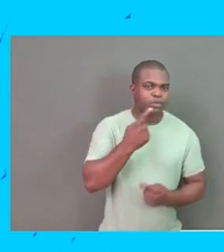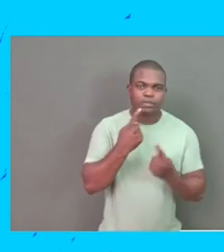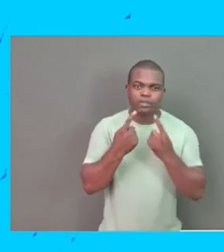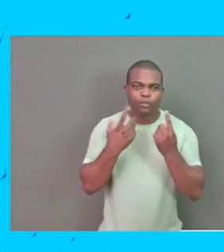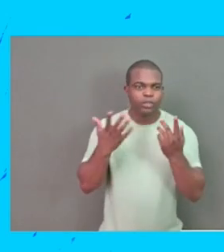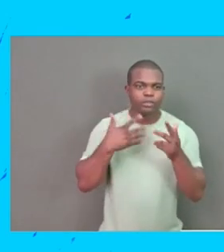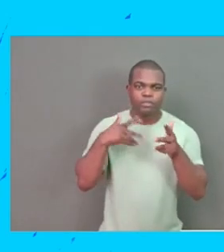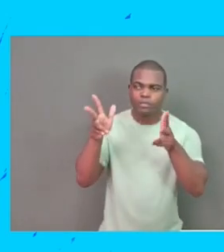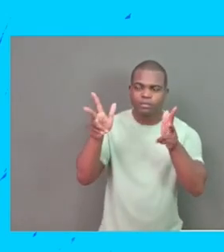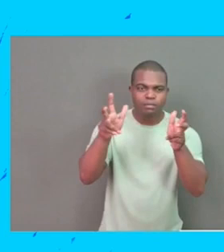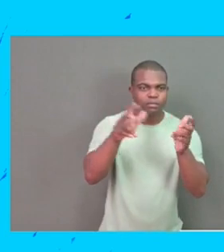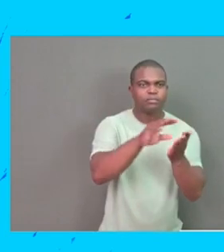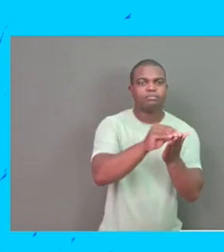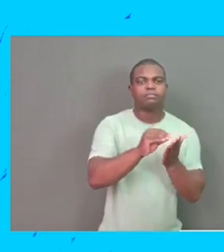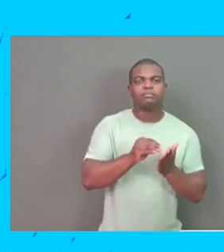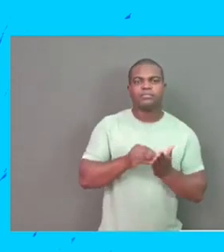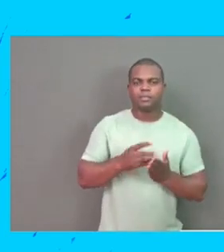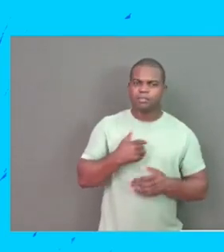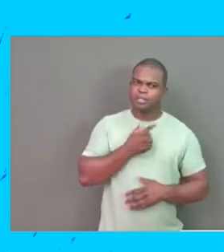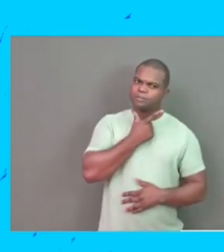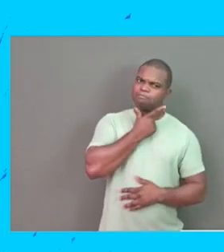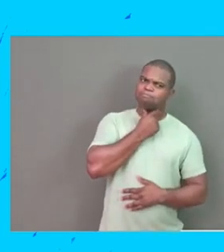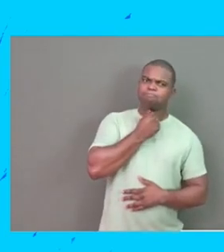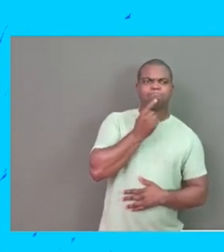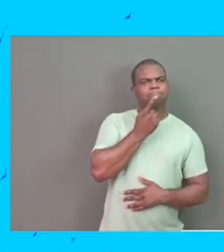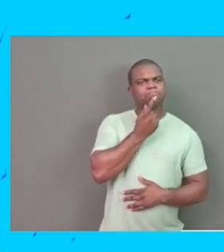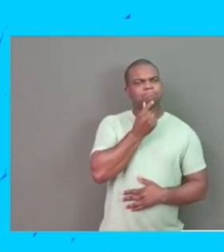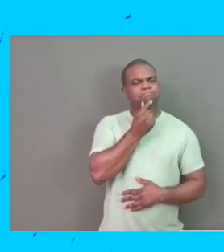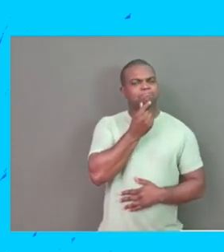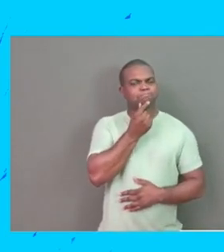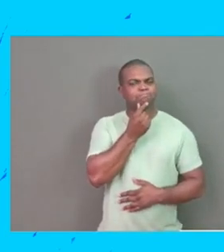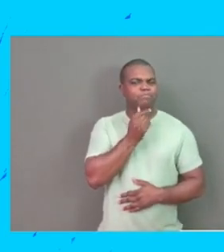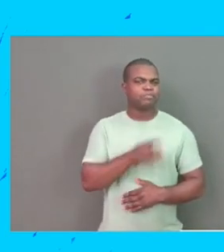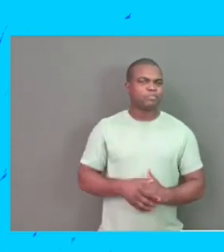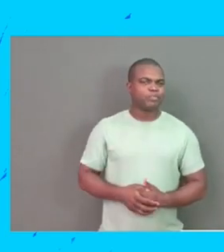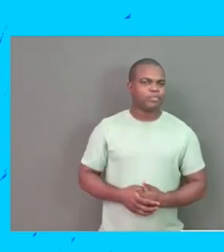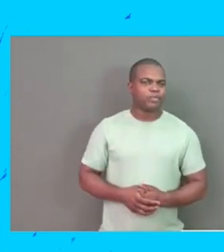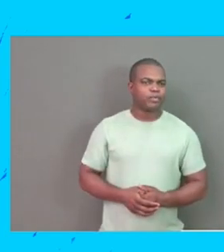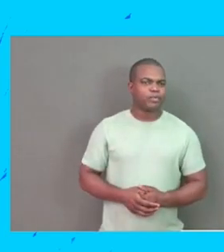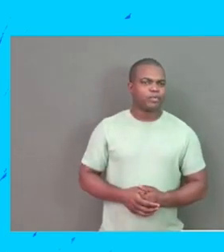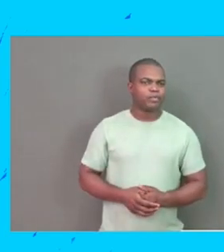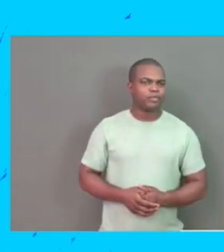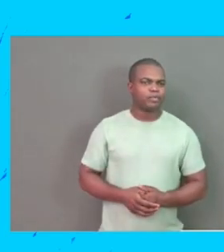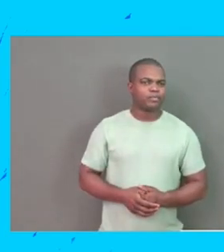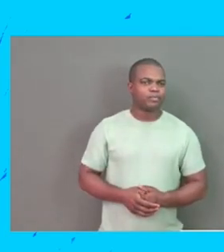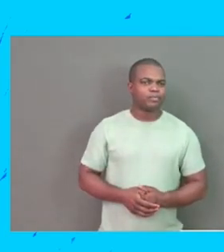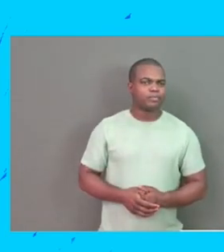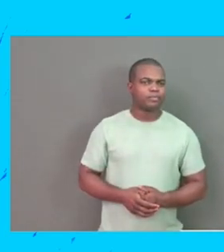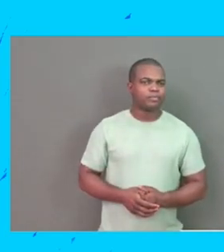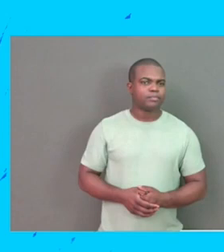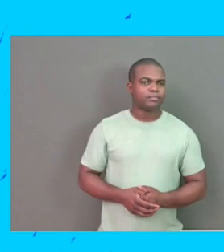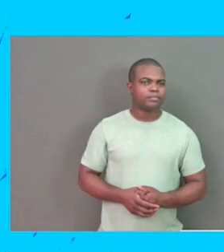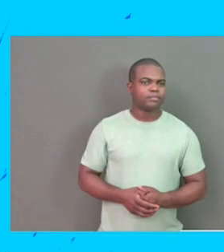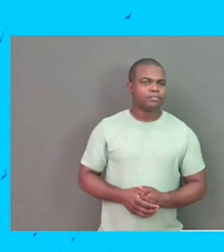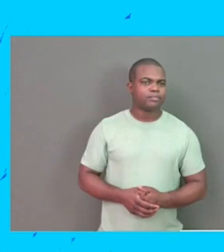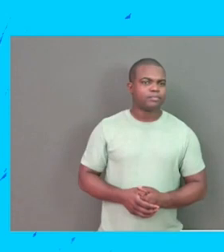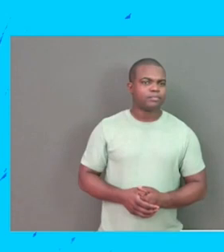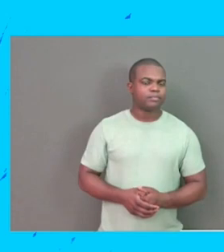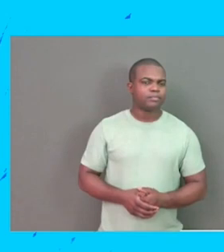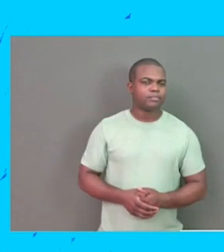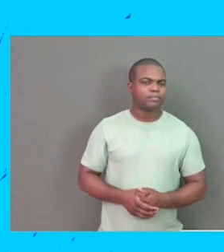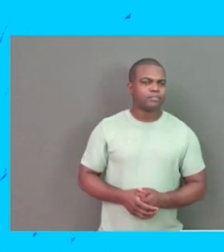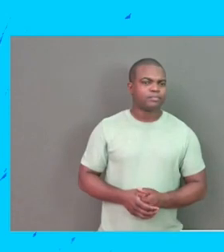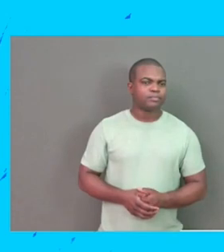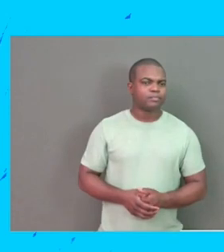Courtesy of Youth Partnership for Peace and Development, I am serving as one of the mobilizers for the 1.8 billion